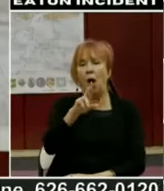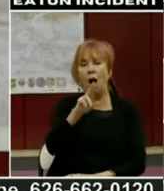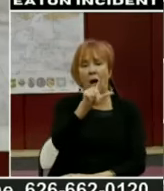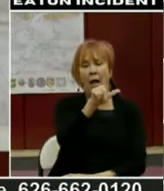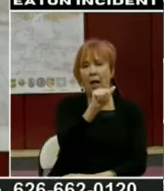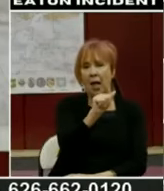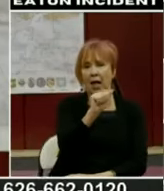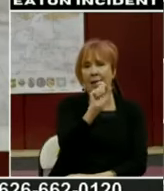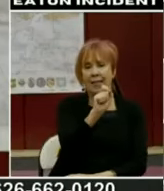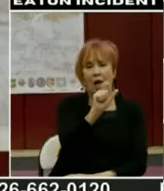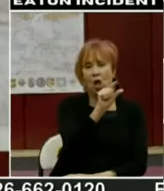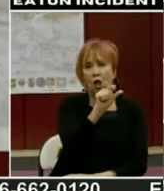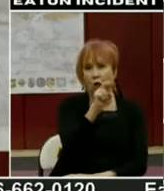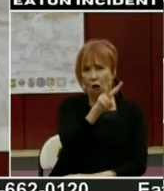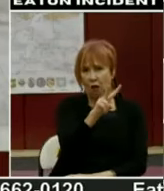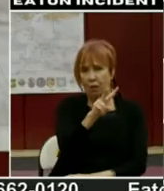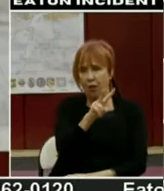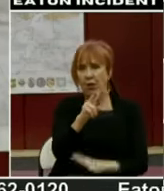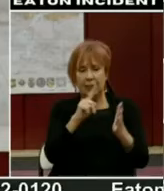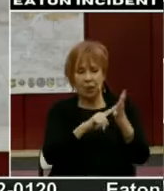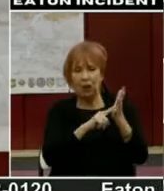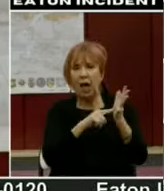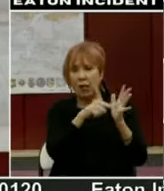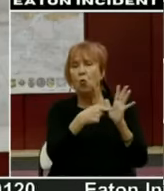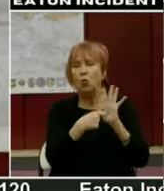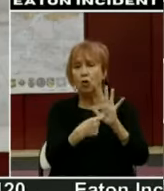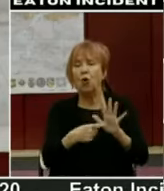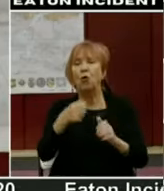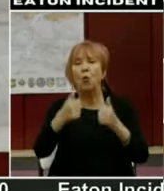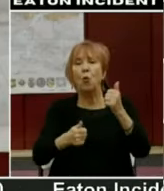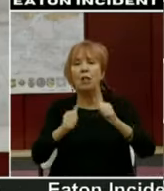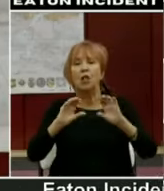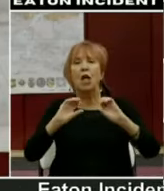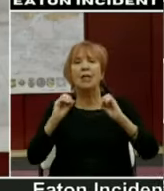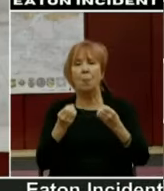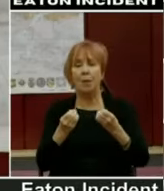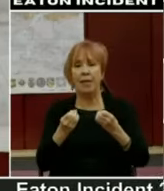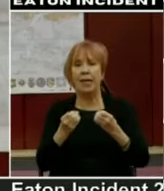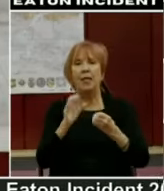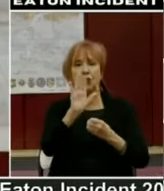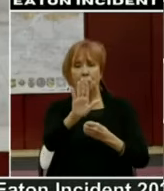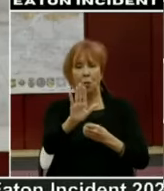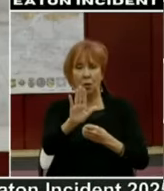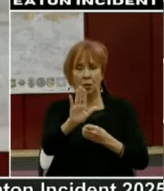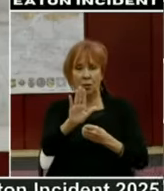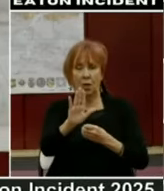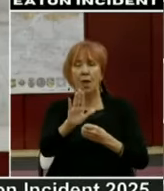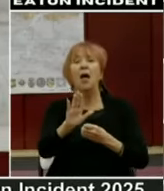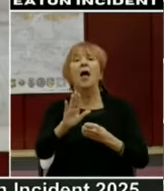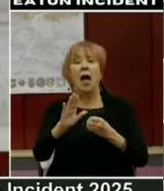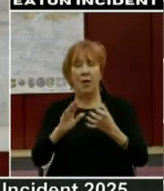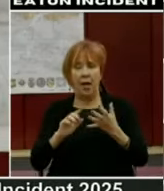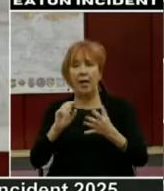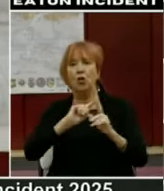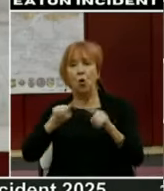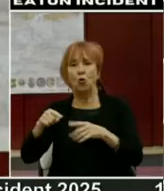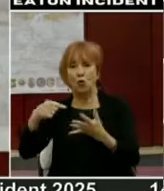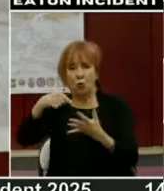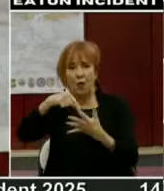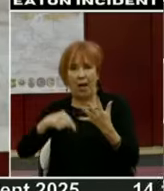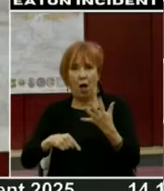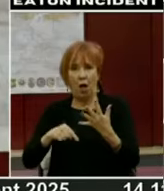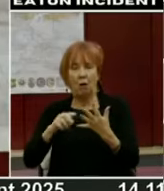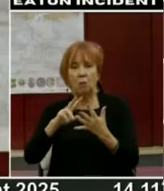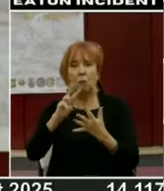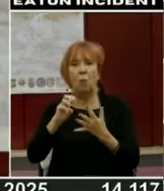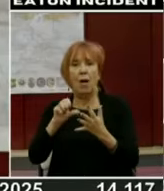waterforla.com. Find out who the water agency is. Go to their website, and they will have the order right there in front of you telling you whether or